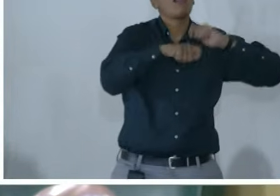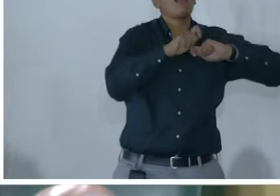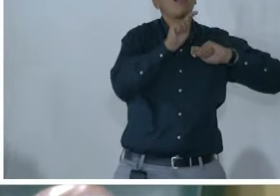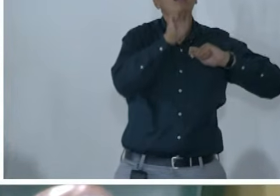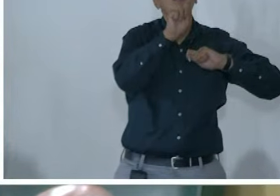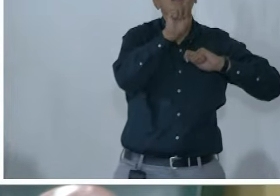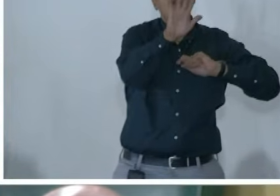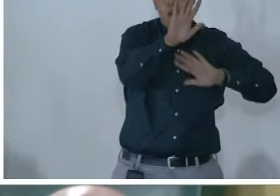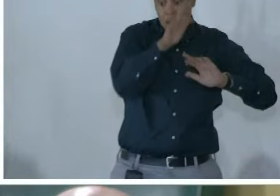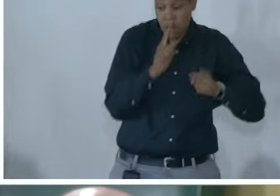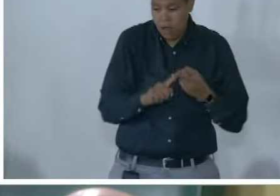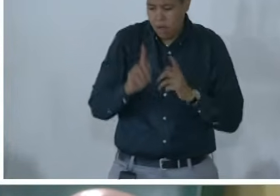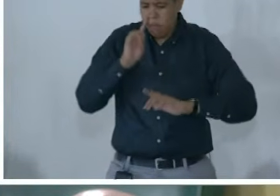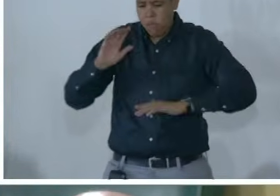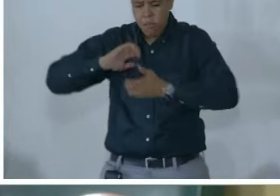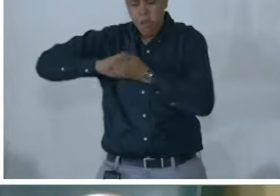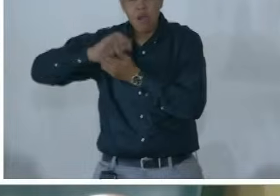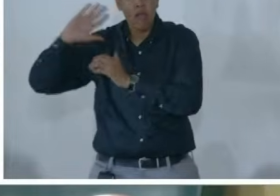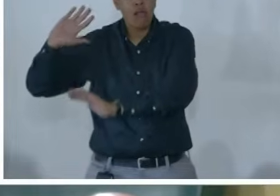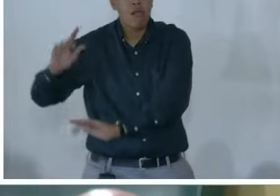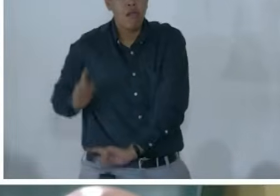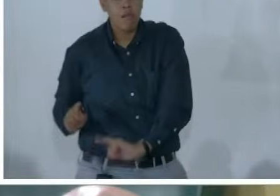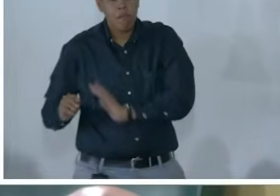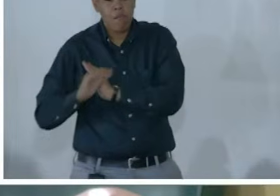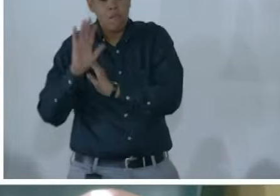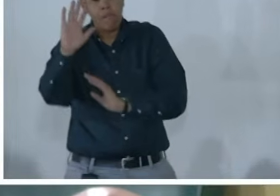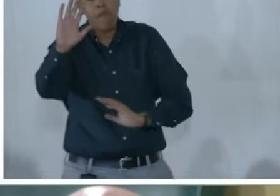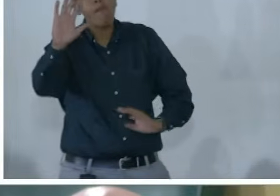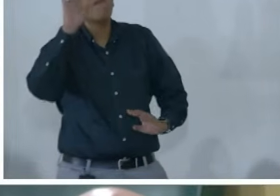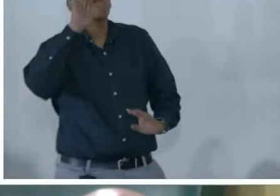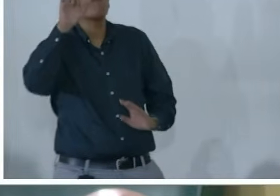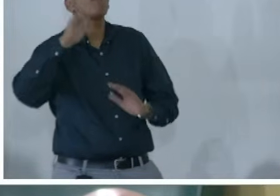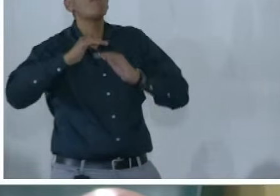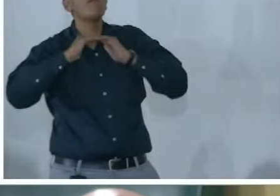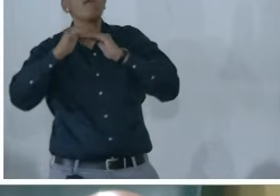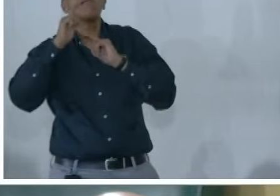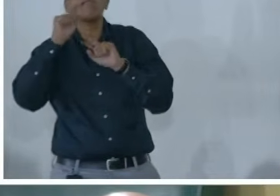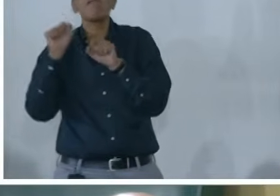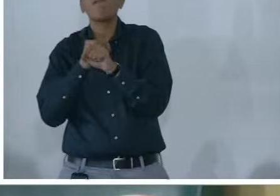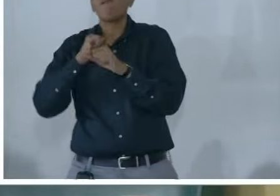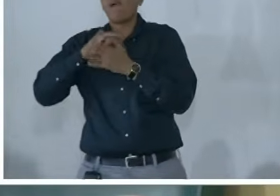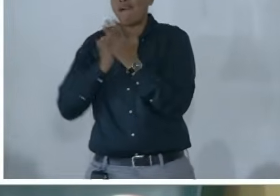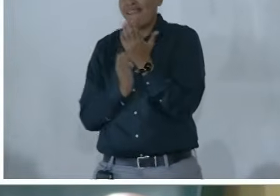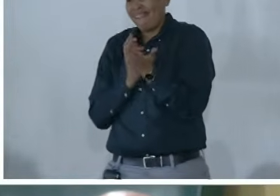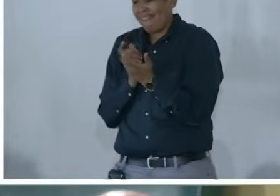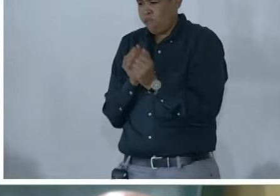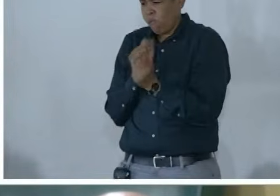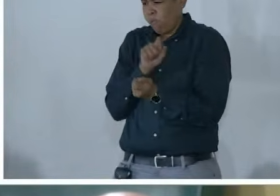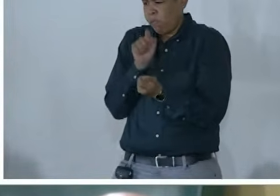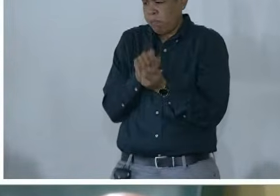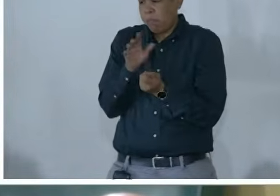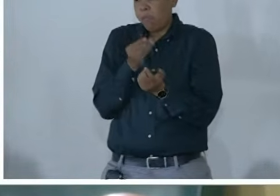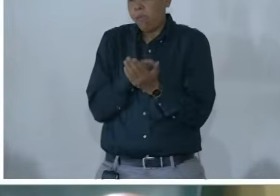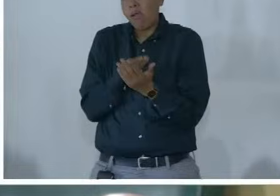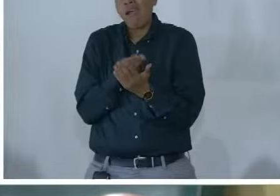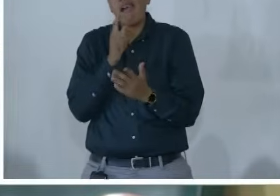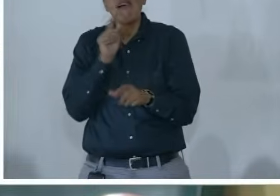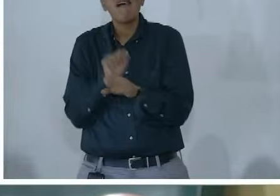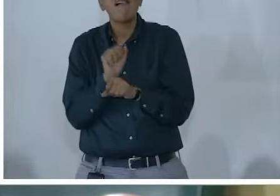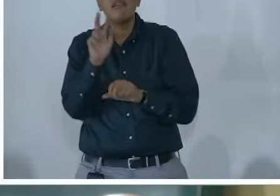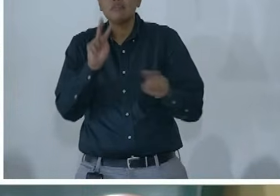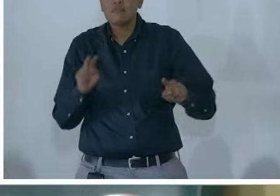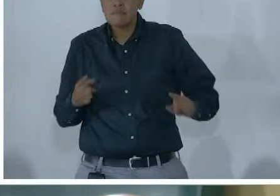Exchange and its partners. The platform has been designed with the specific financial